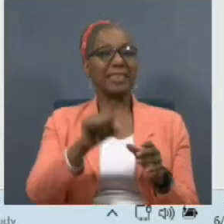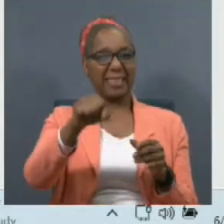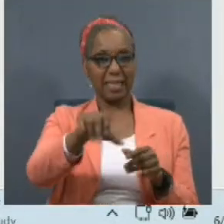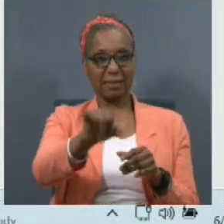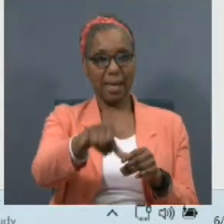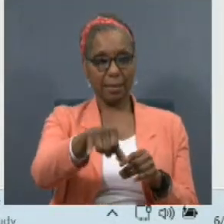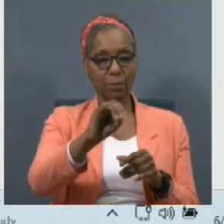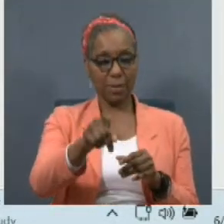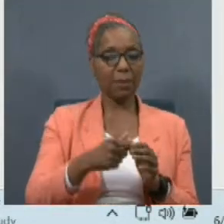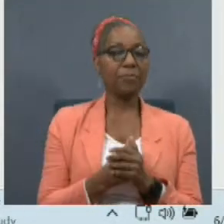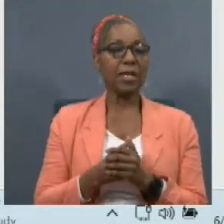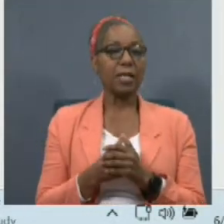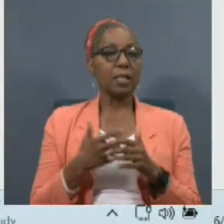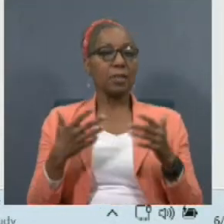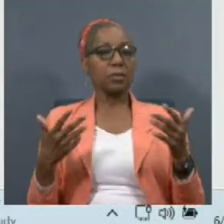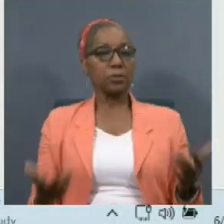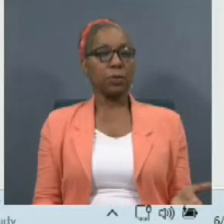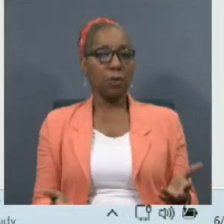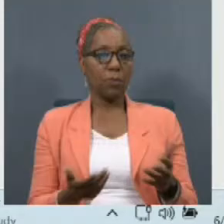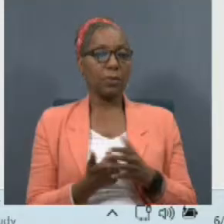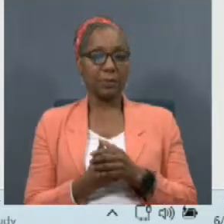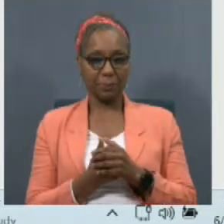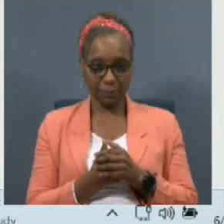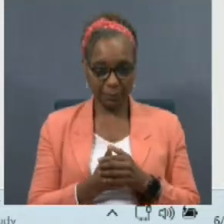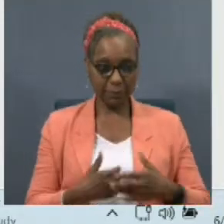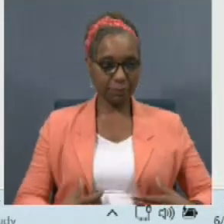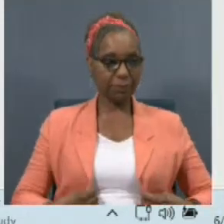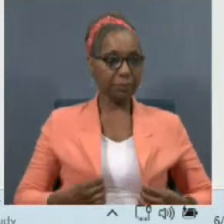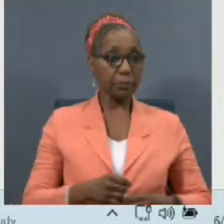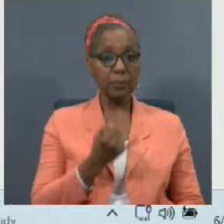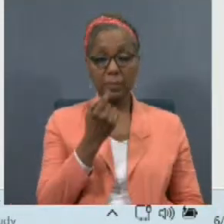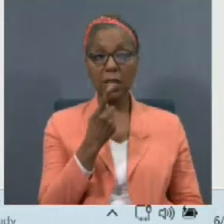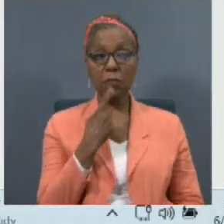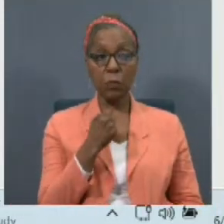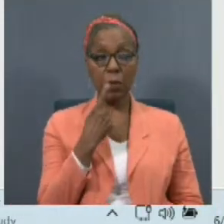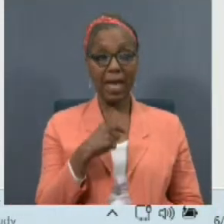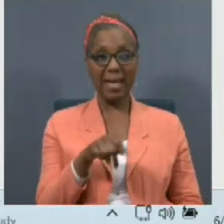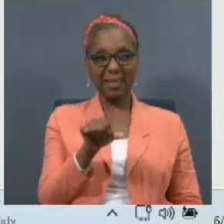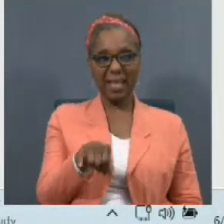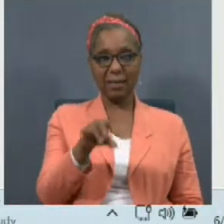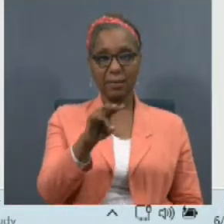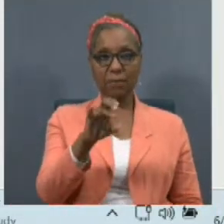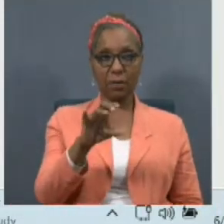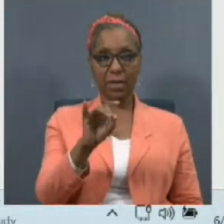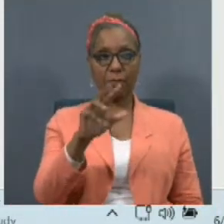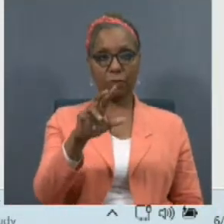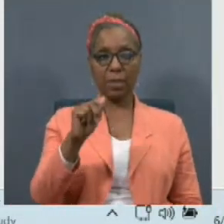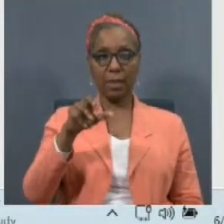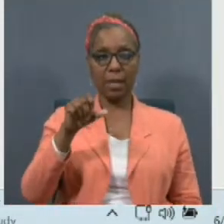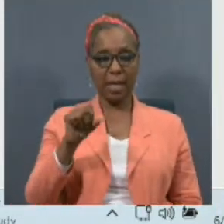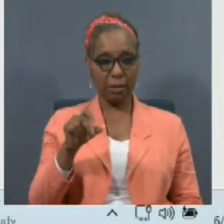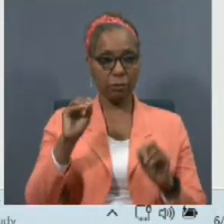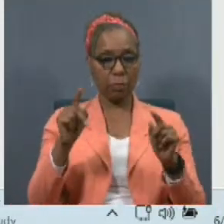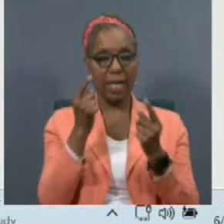Yes, yes. So if the red outline is the 783 acres contemplated or proposed to